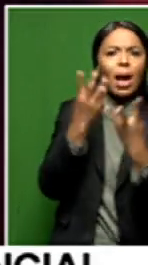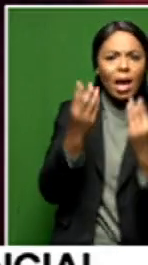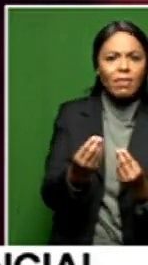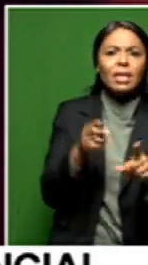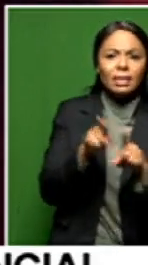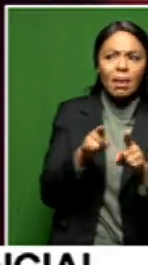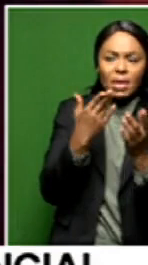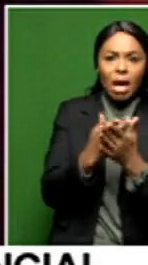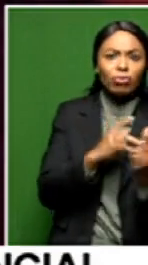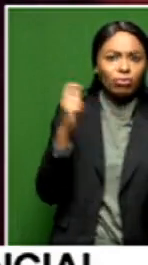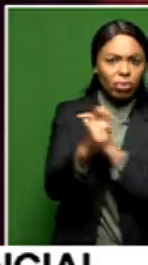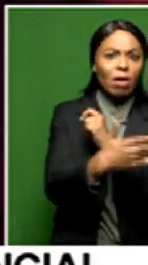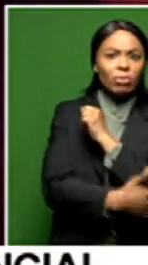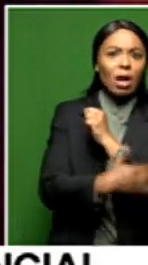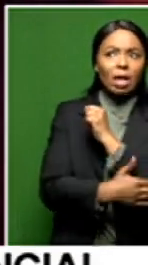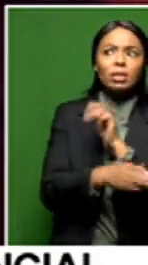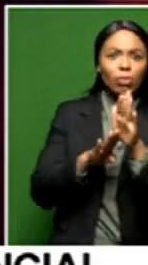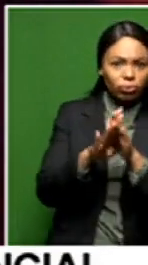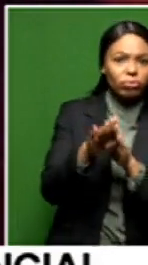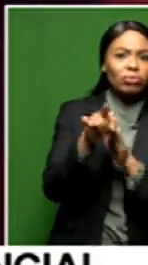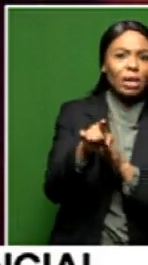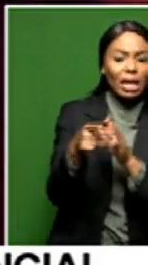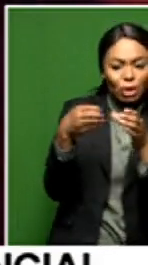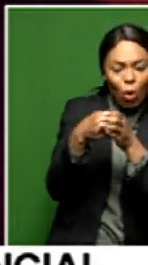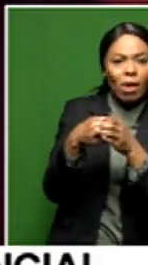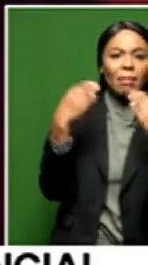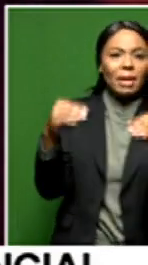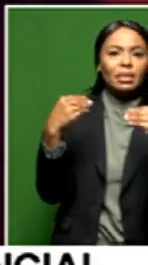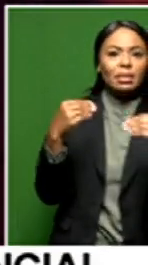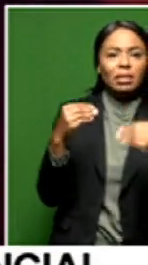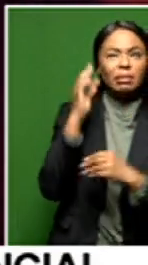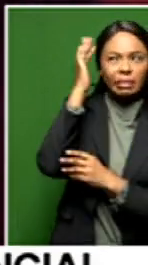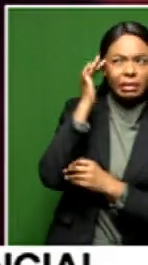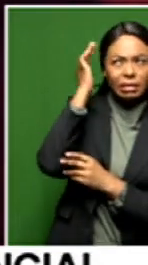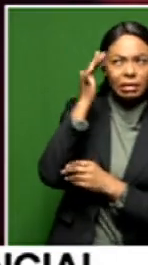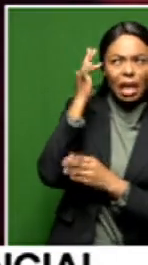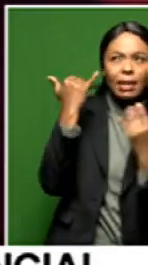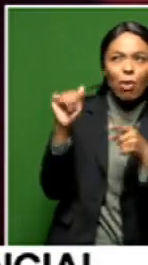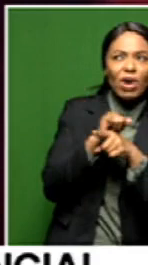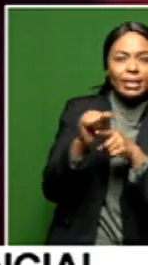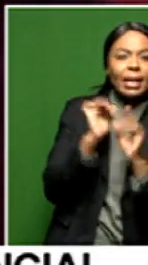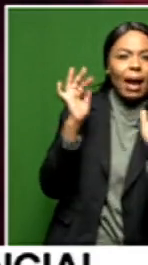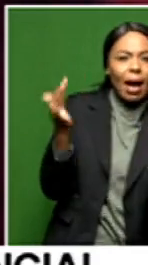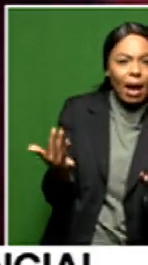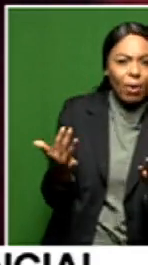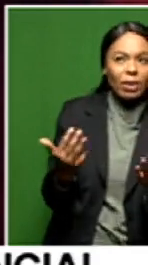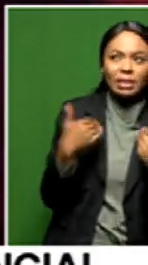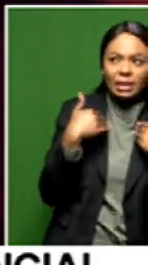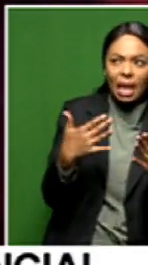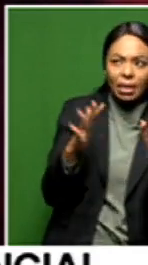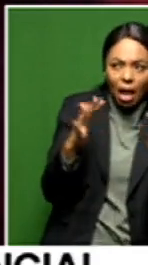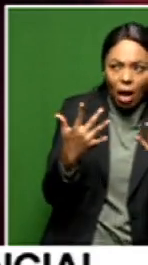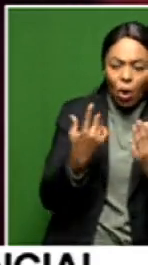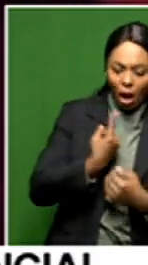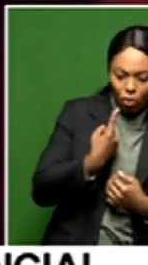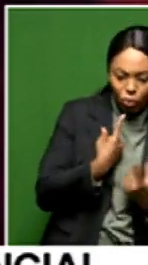quickly, especially within the pandemic. It's not leaving us immediately. So we said, what's practical now is anybody can start a side hustle. Anybody